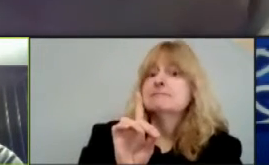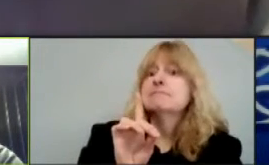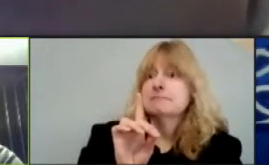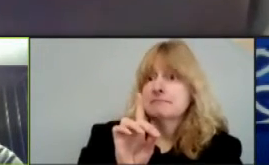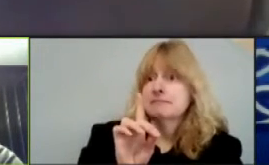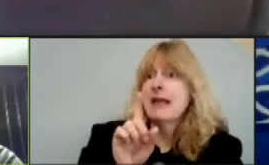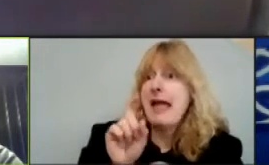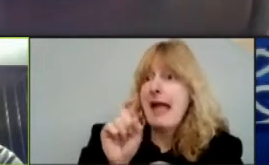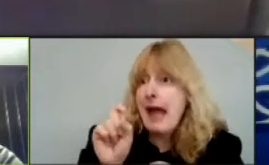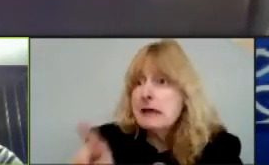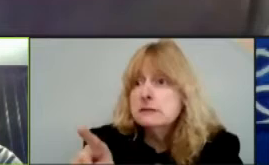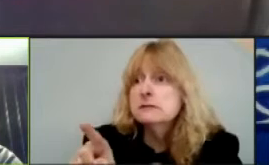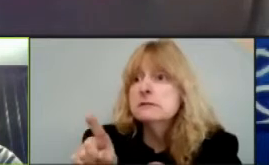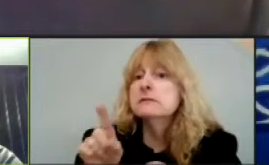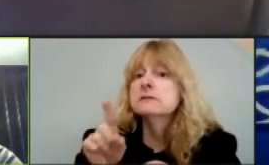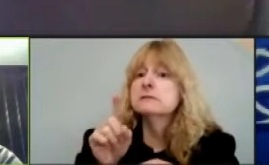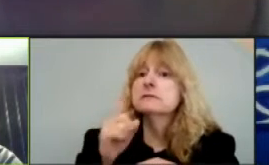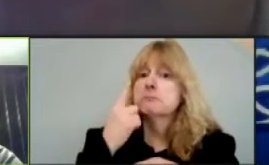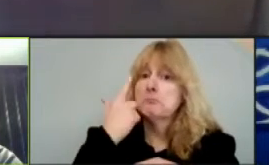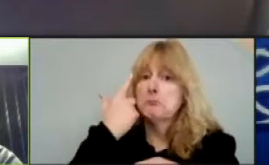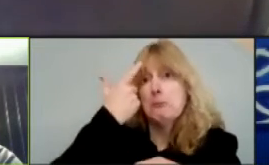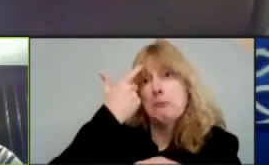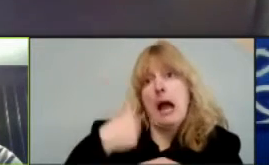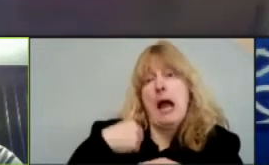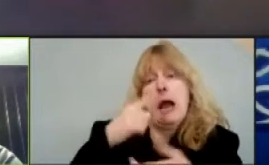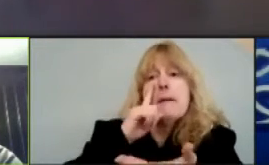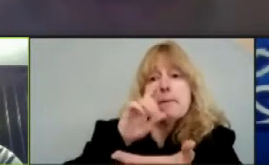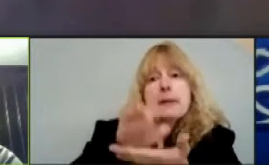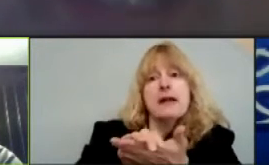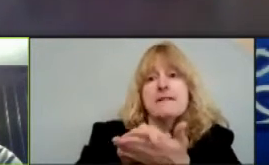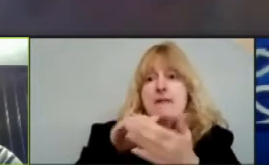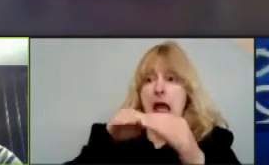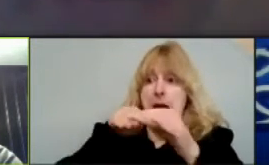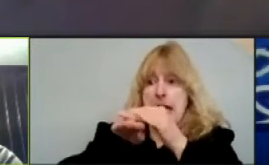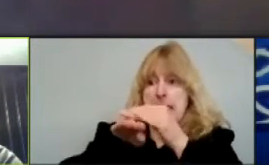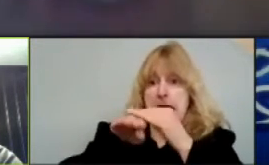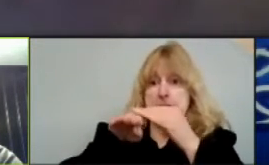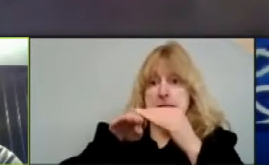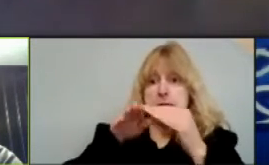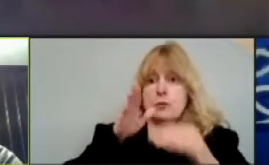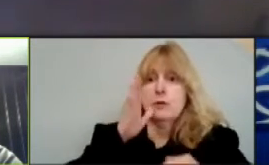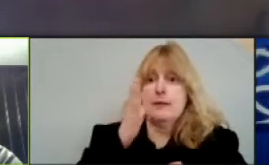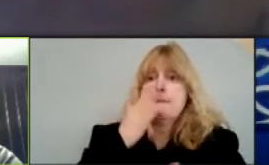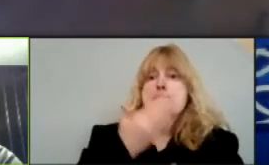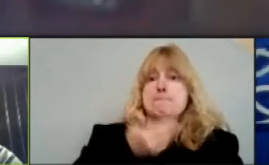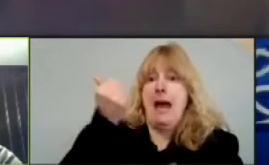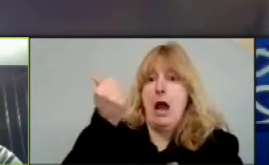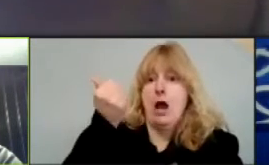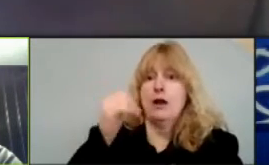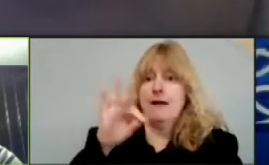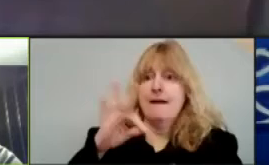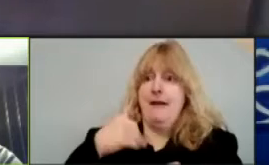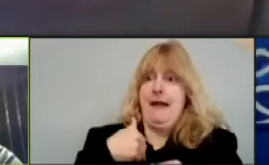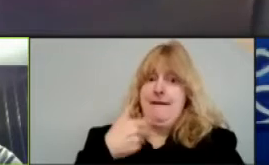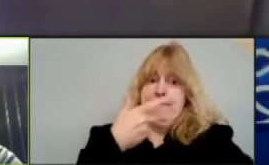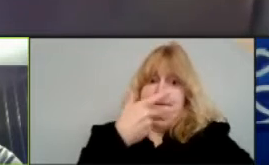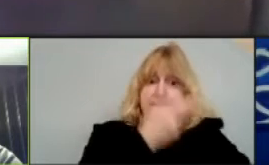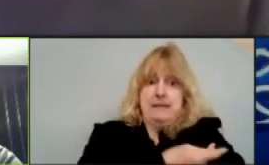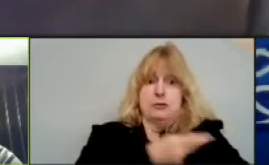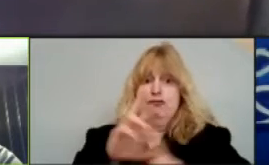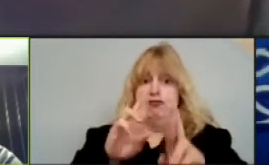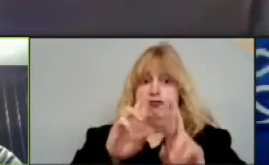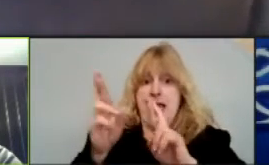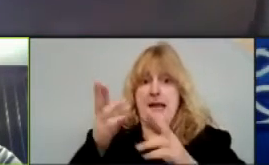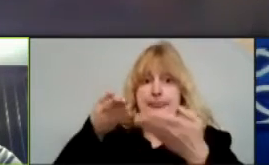the opportunity because I actually believe that accessibility would be better if we offered the vaccines at our schools for